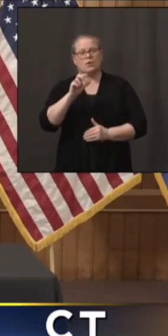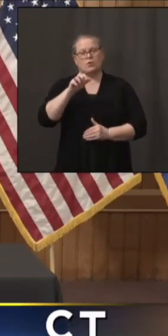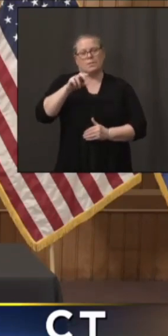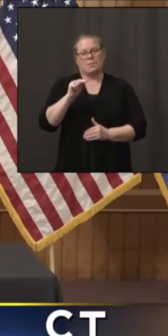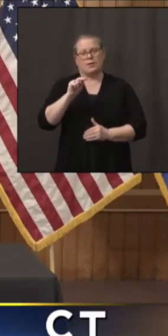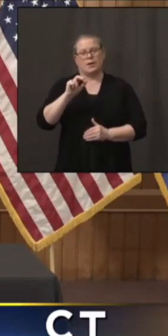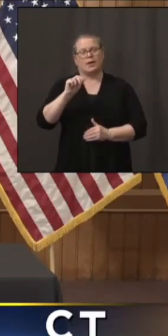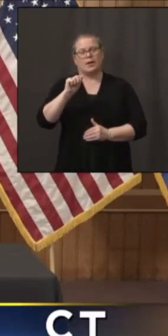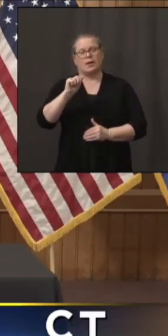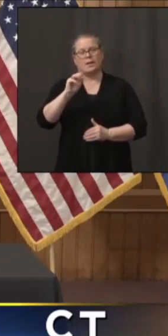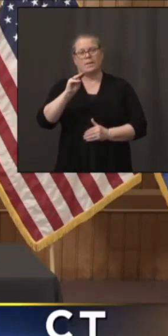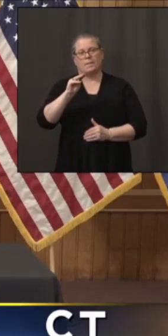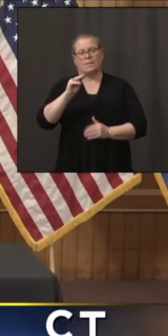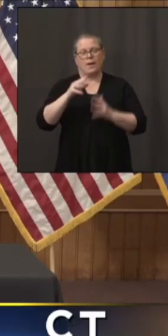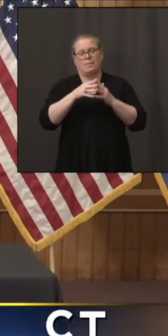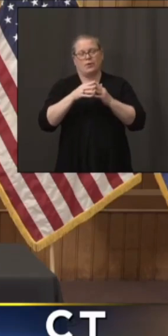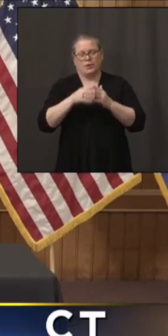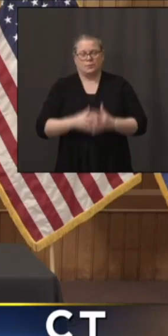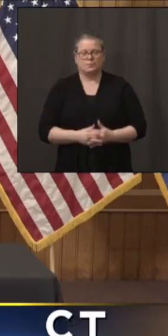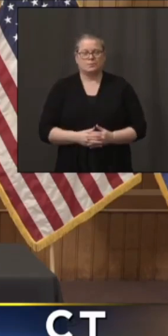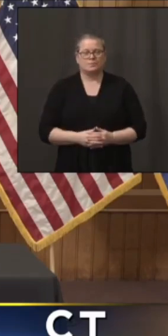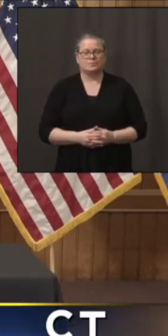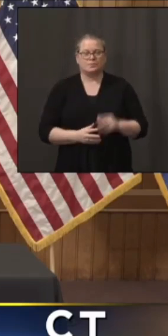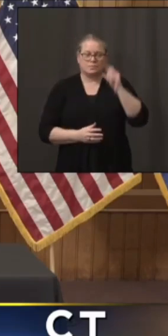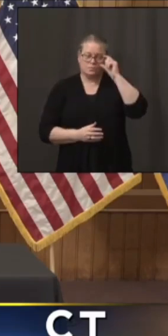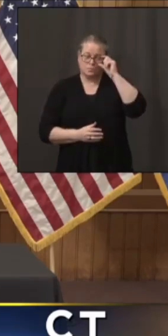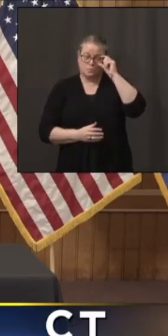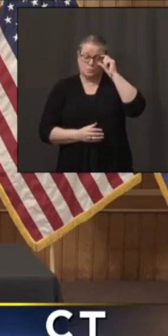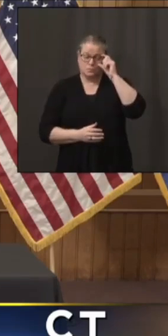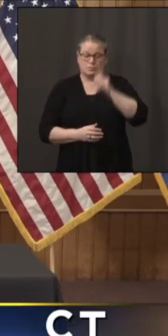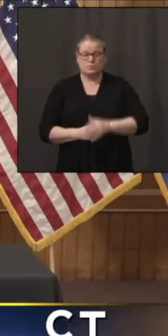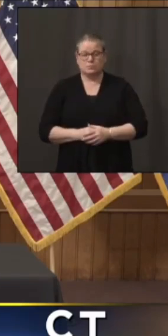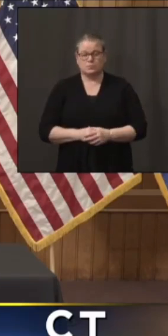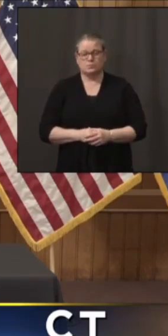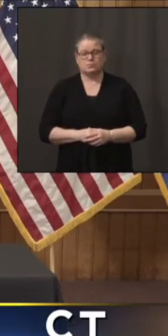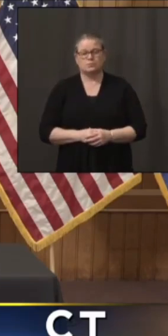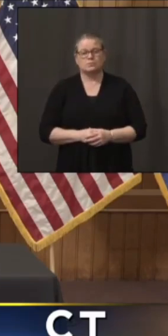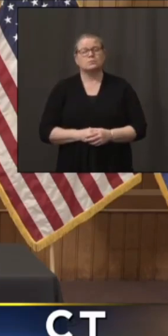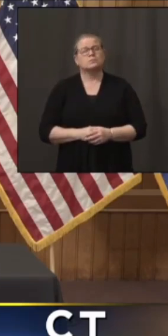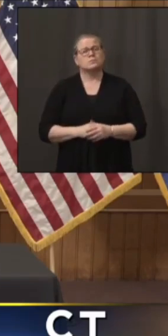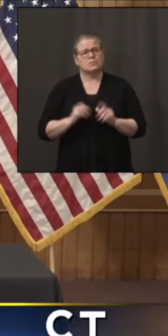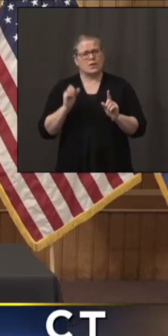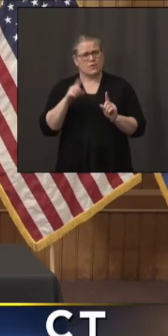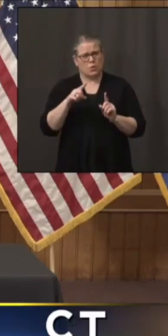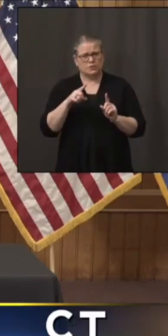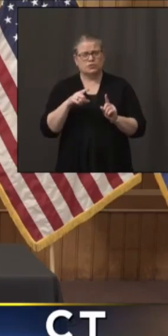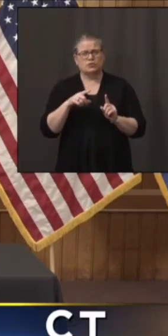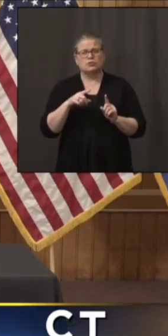Thanks. I'd like to follow up on a question Sue Haig, the AP, asked.